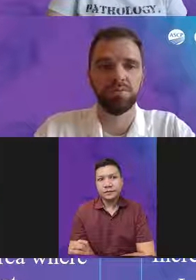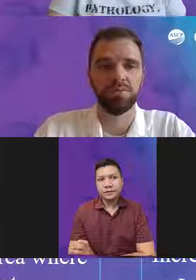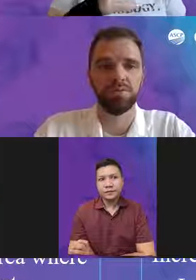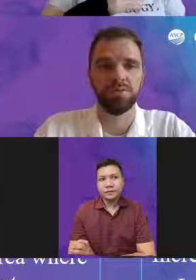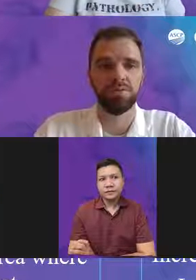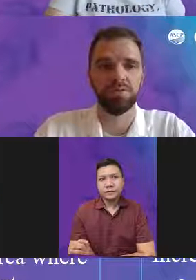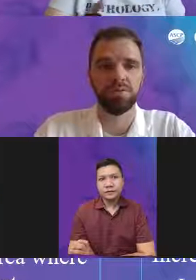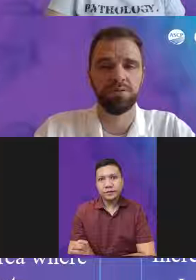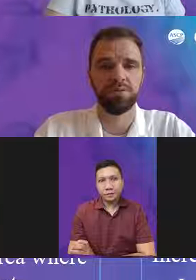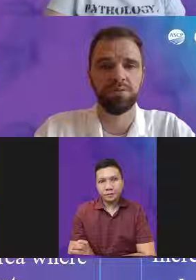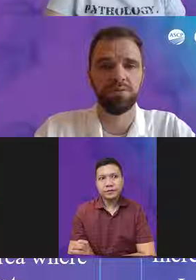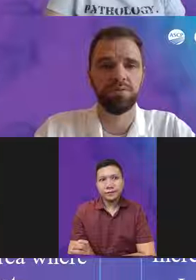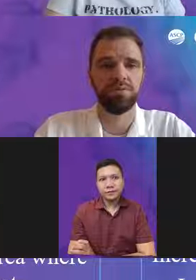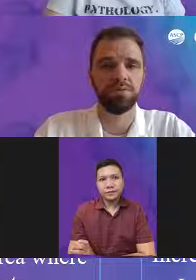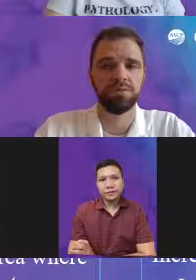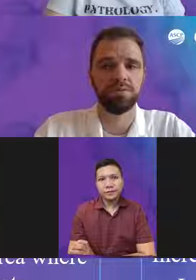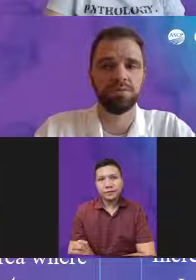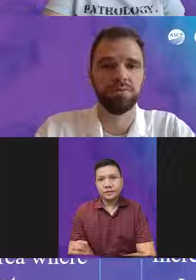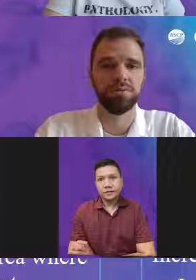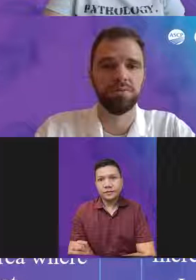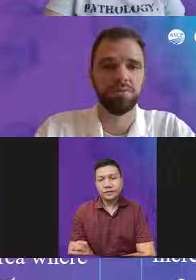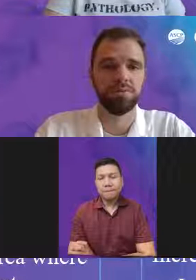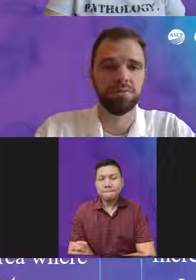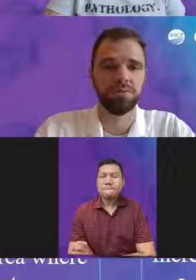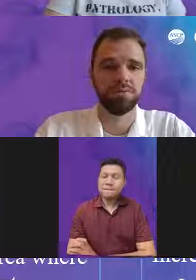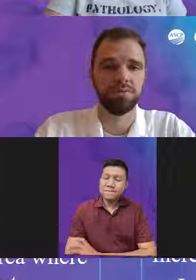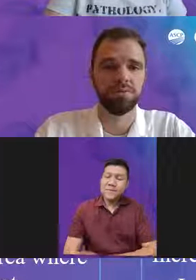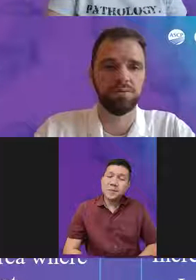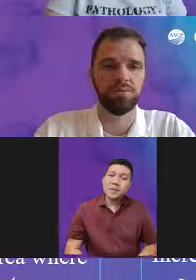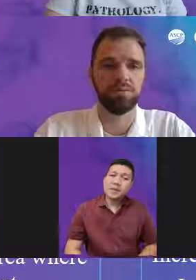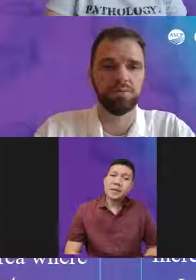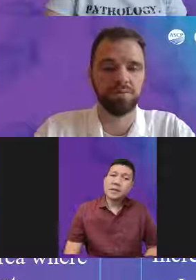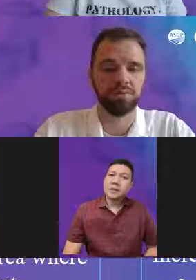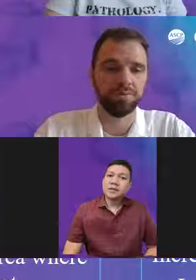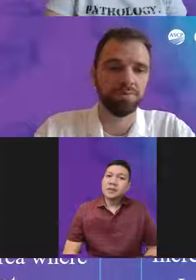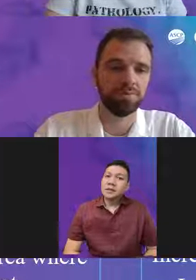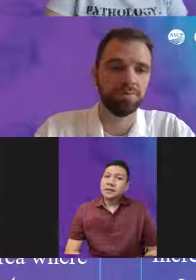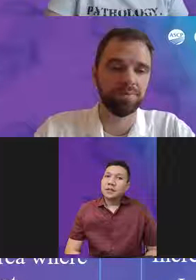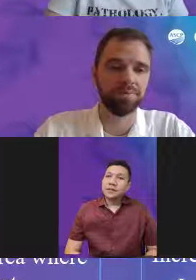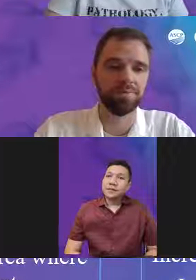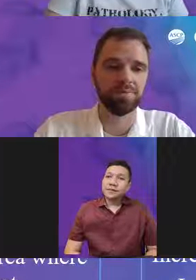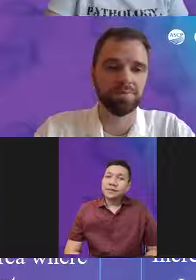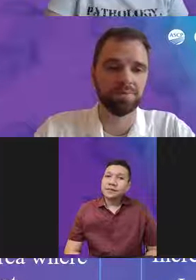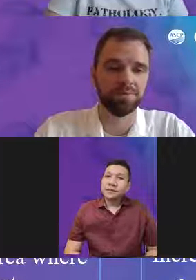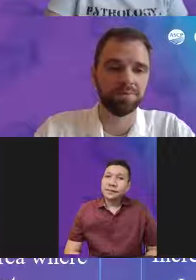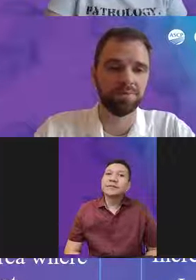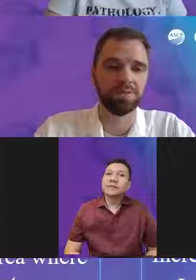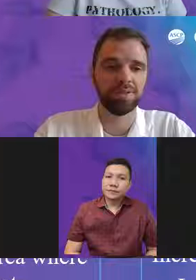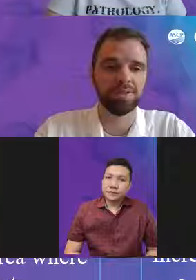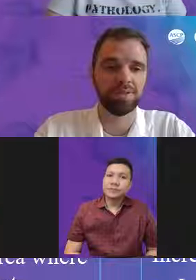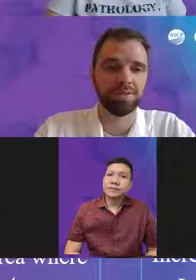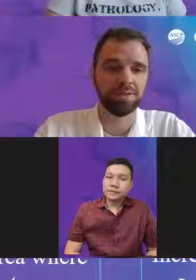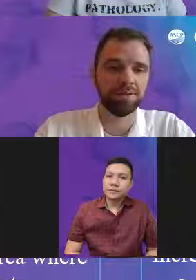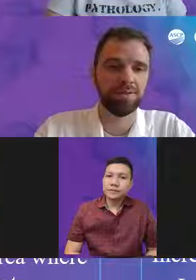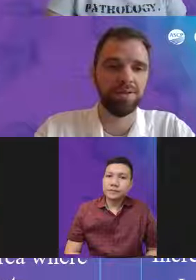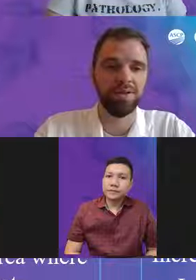continuing educations in order to maintain your certification. You need to consistently prove that you have the skills to be able to work